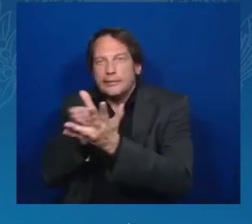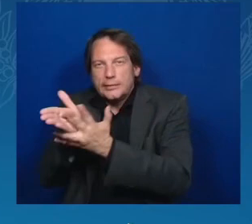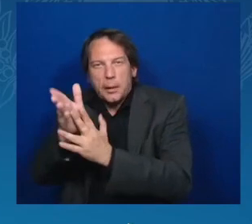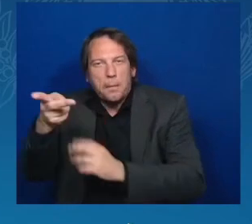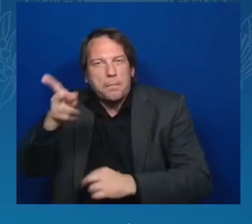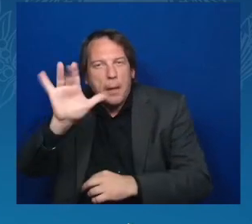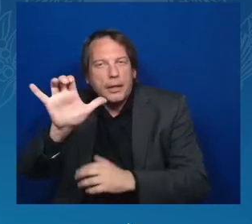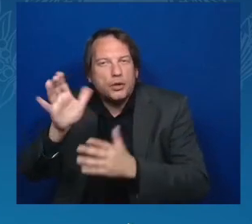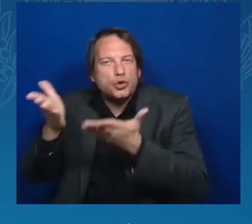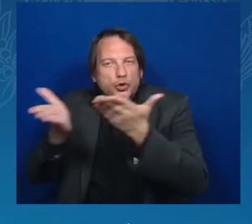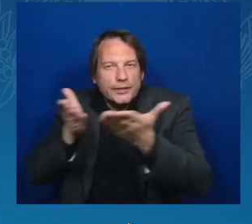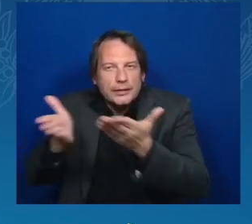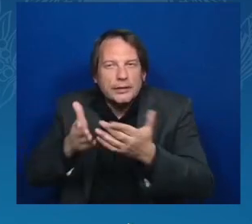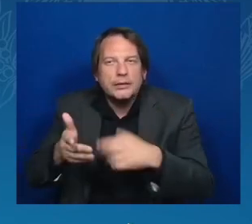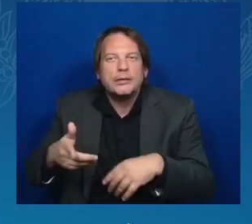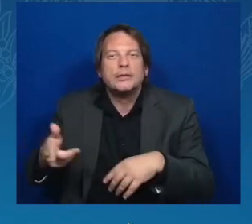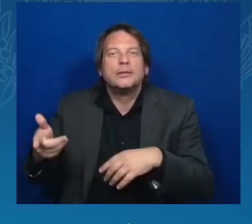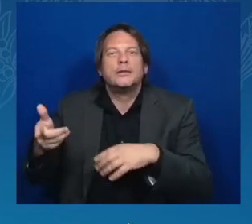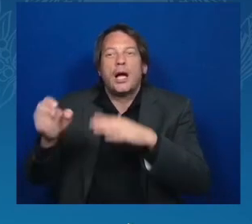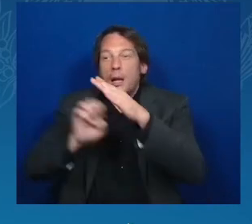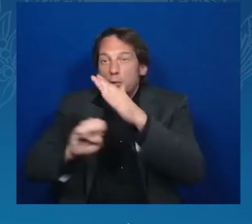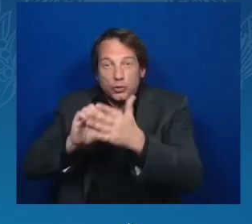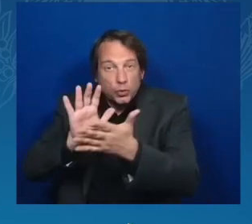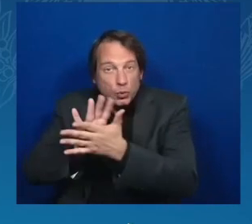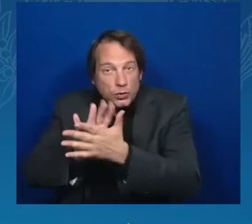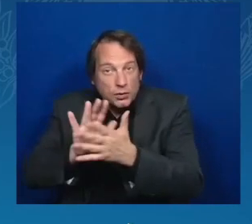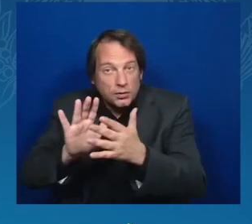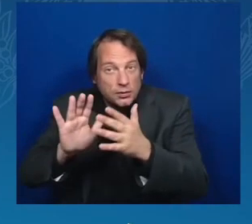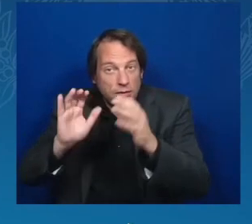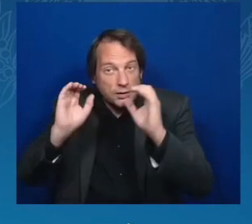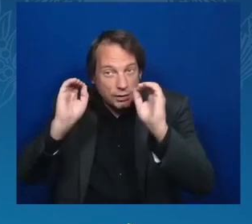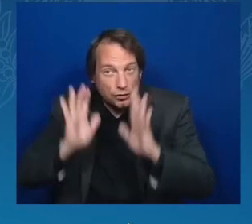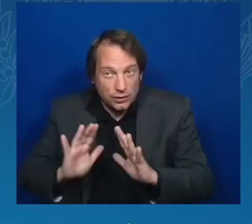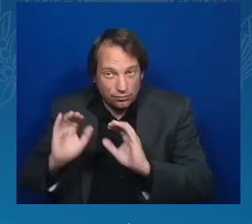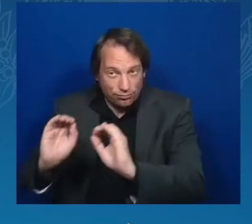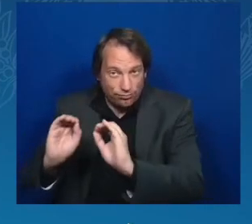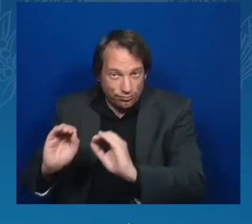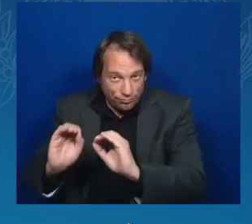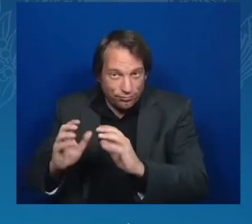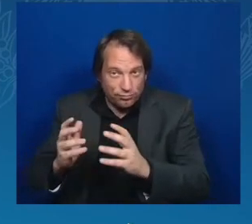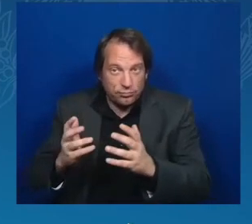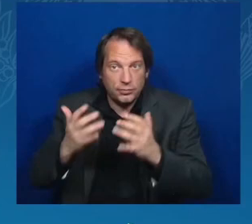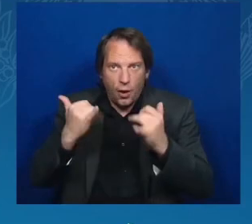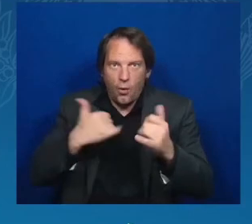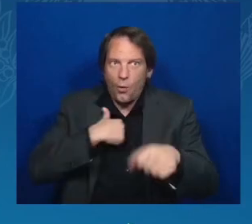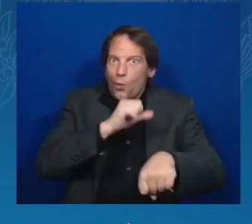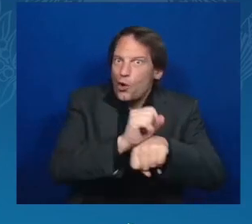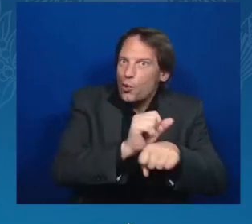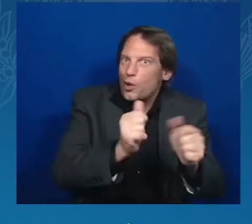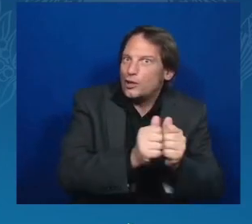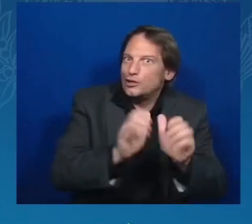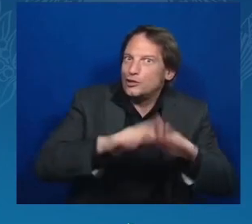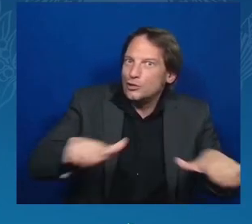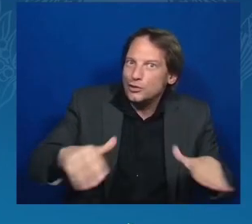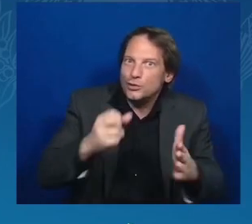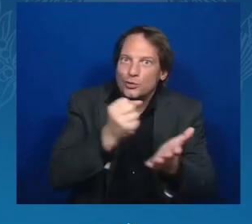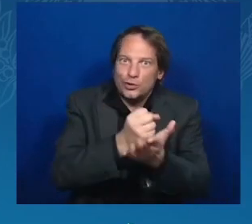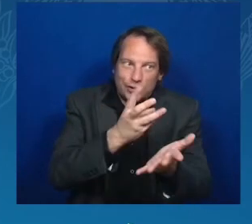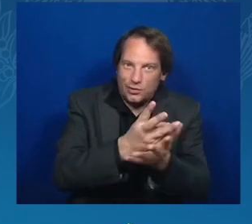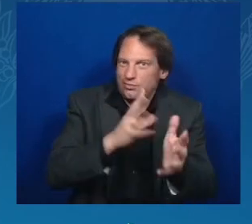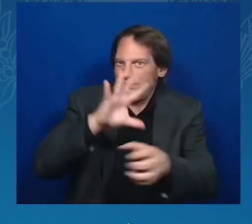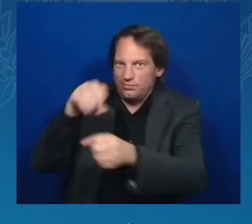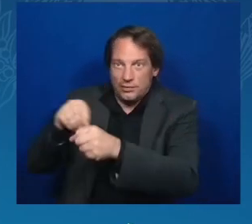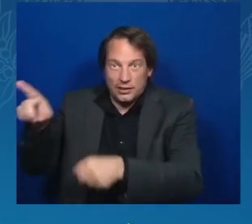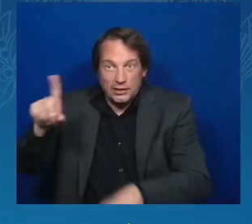the social work field directly with DHS. I've also been at DHS for 13 years, and I have been a social worker for 20 years. Giving direct care